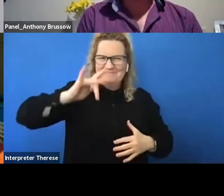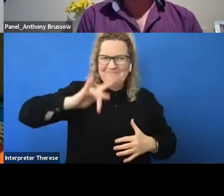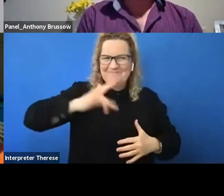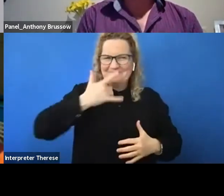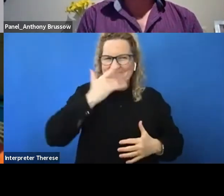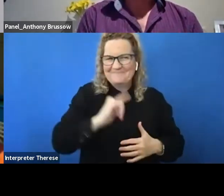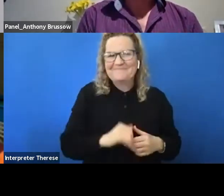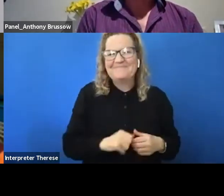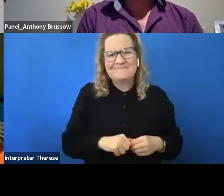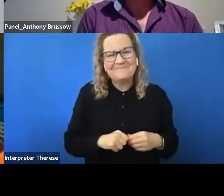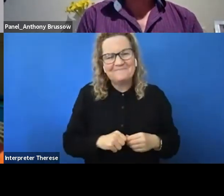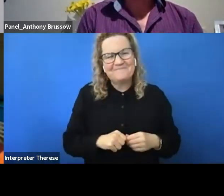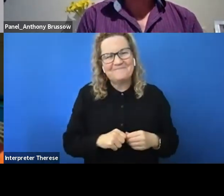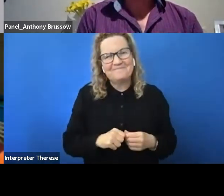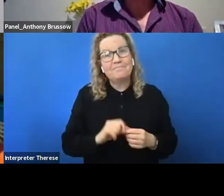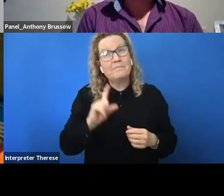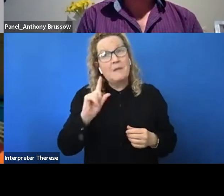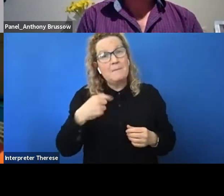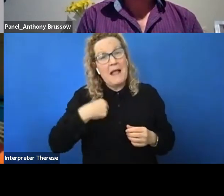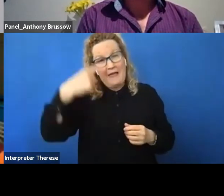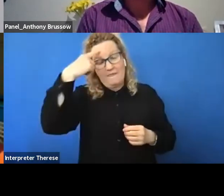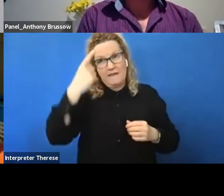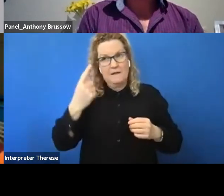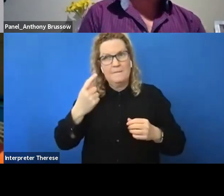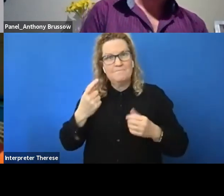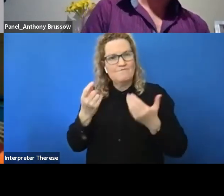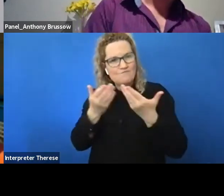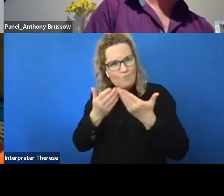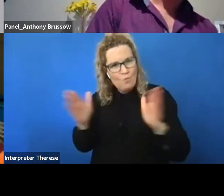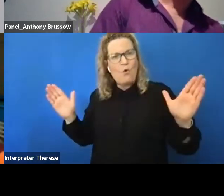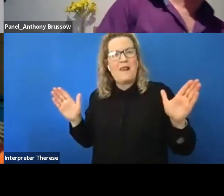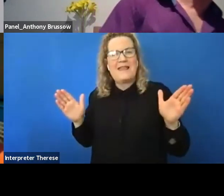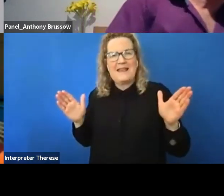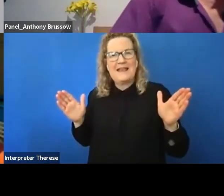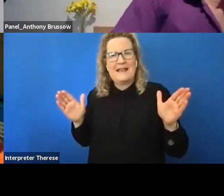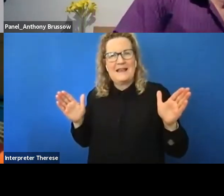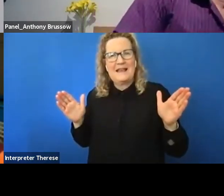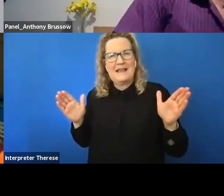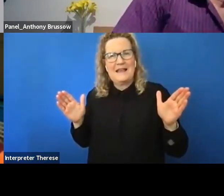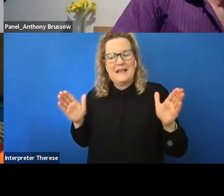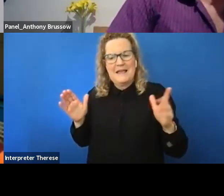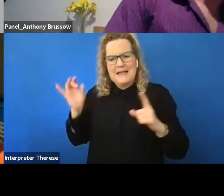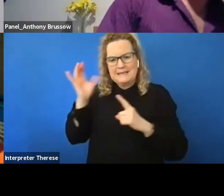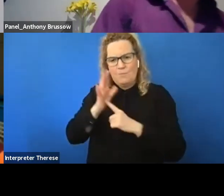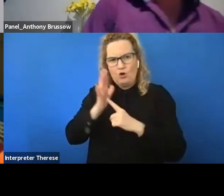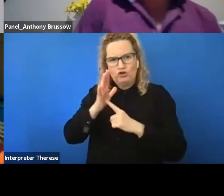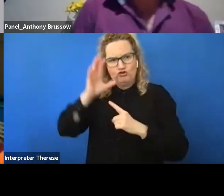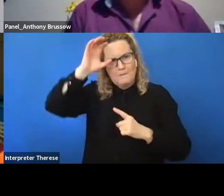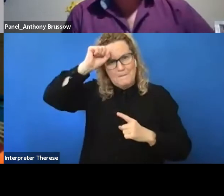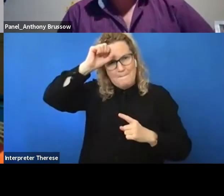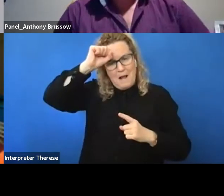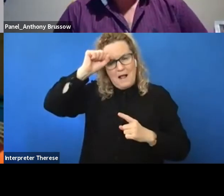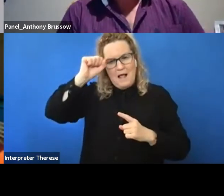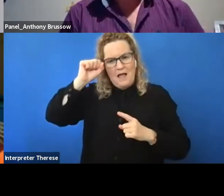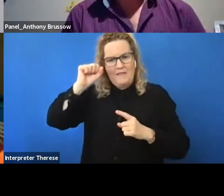But I think more broadly, it's just important to keep in mind that disability